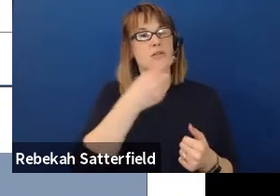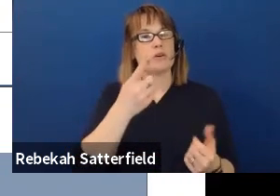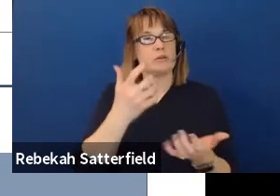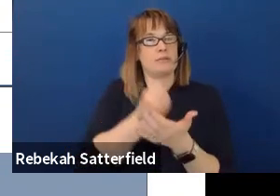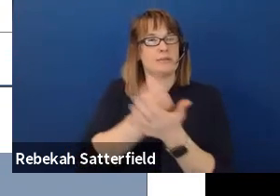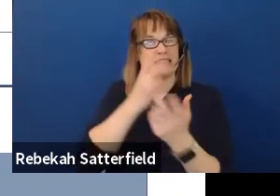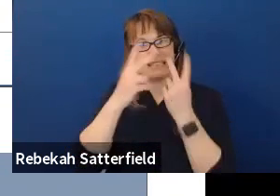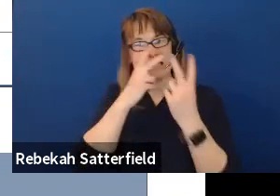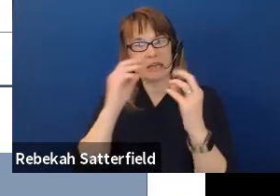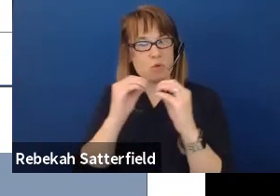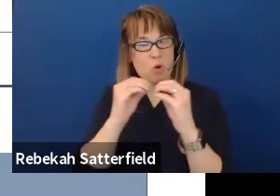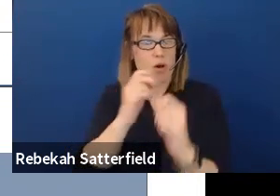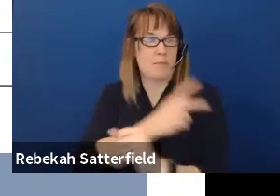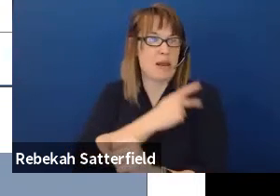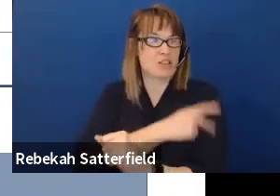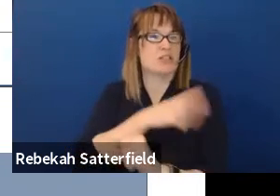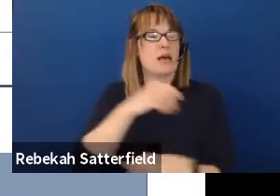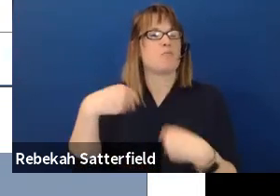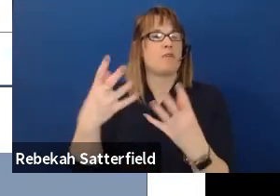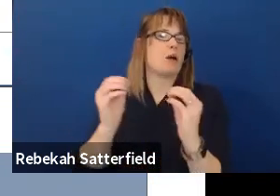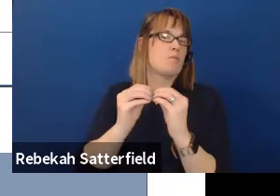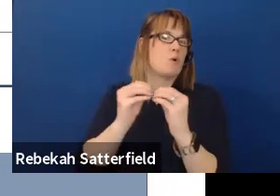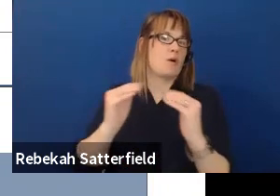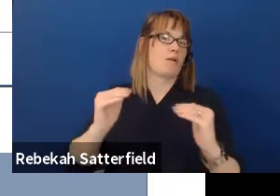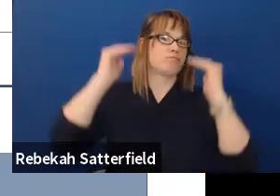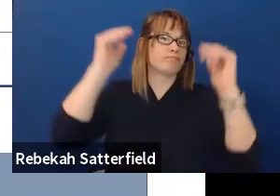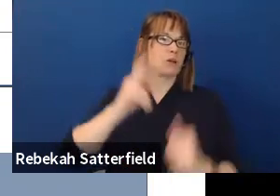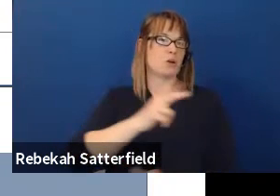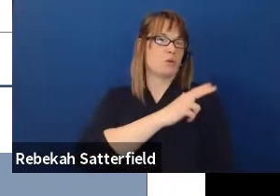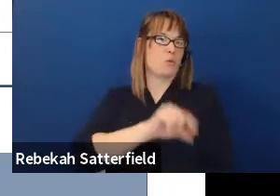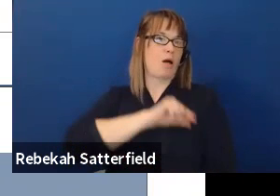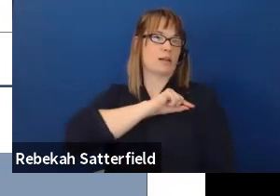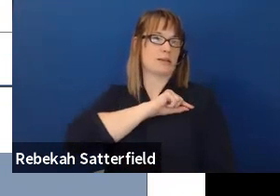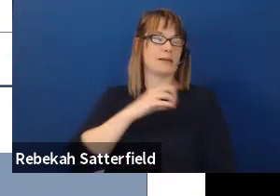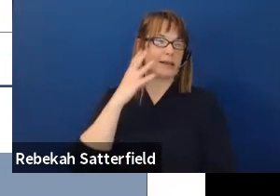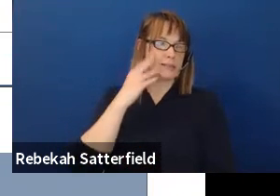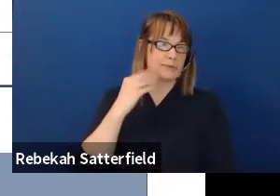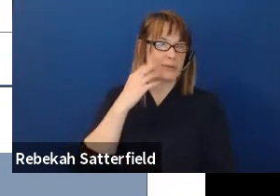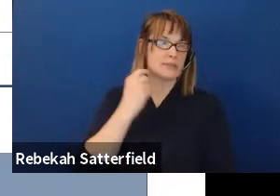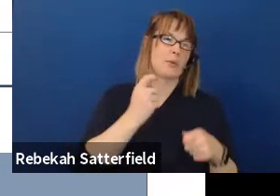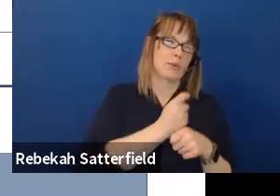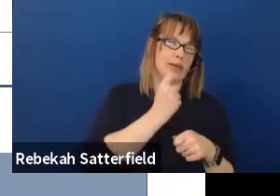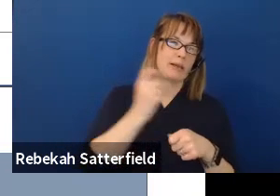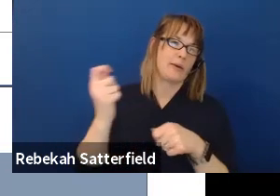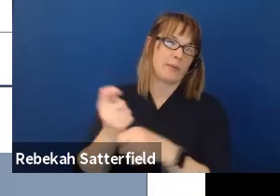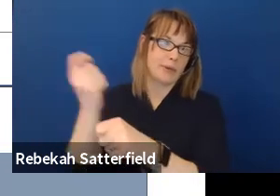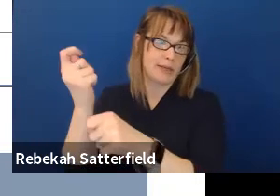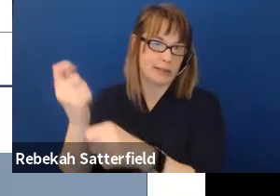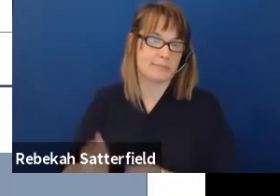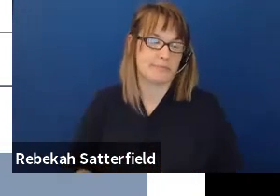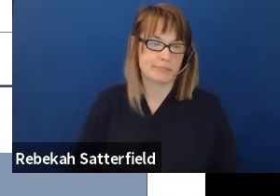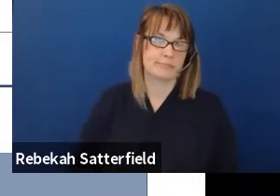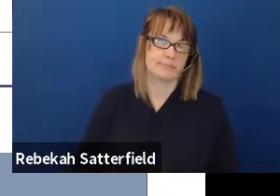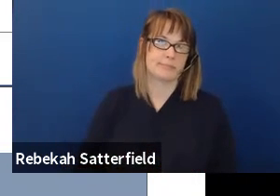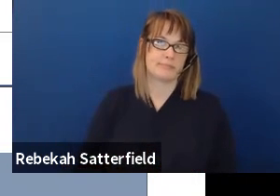patients and provide a more quality experience is a win-win for agencies as well as your